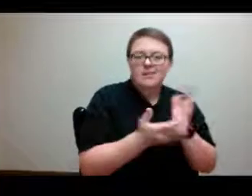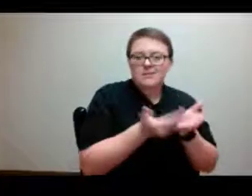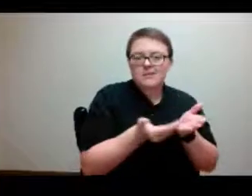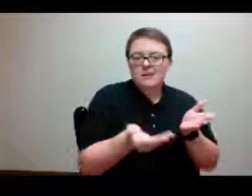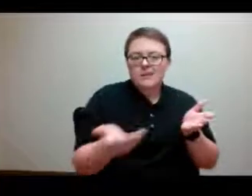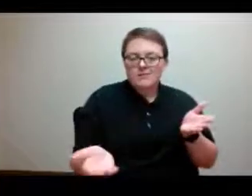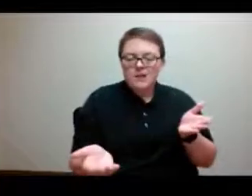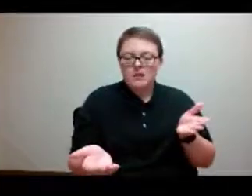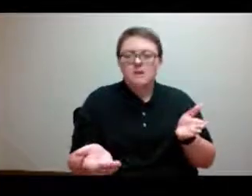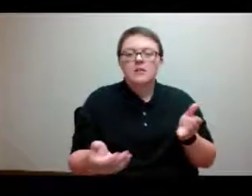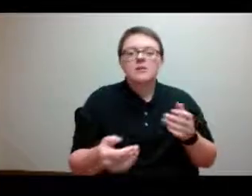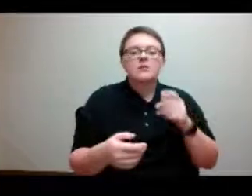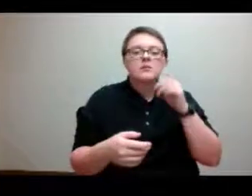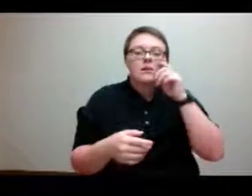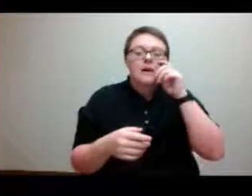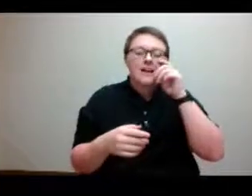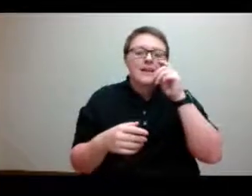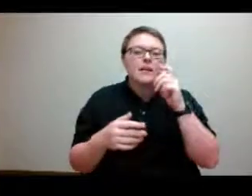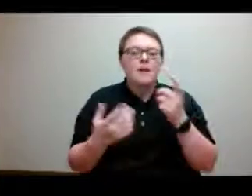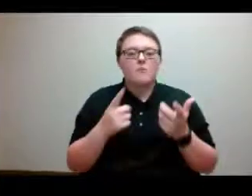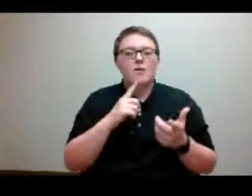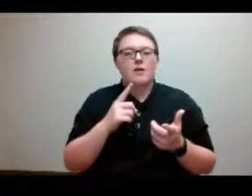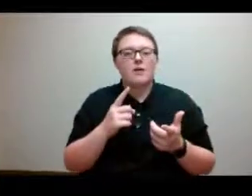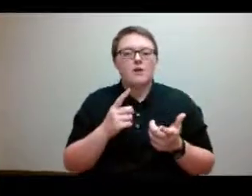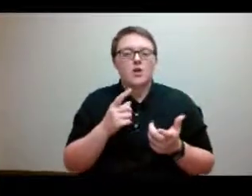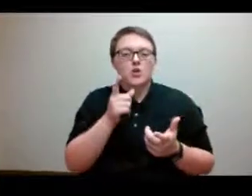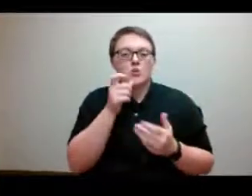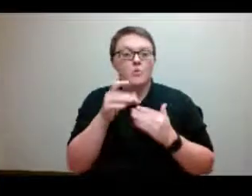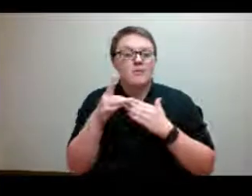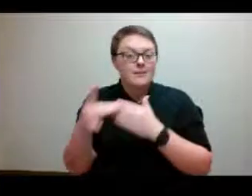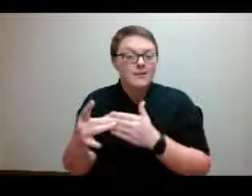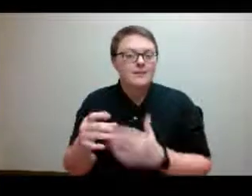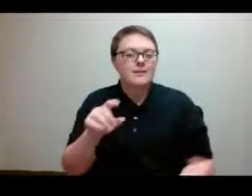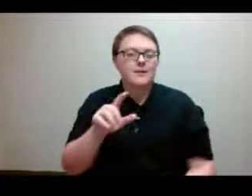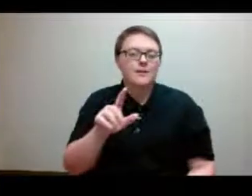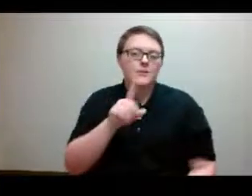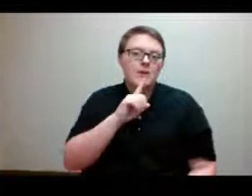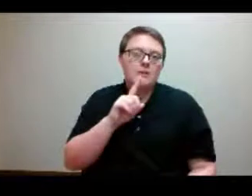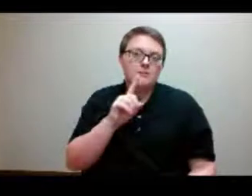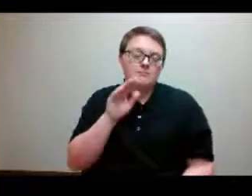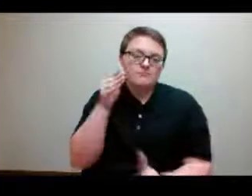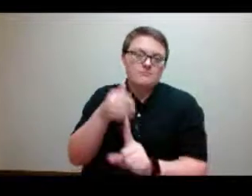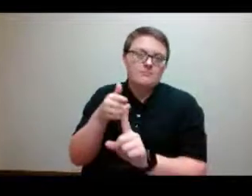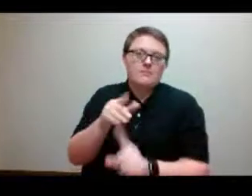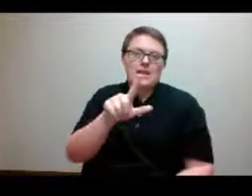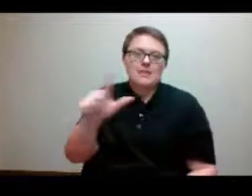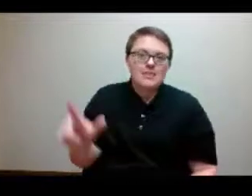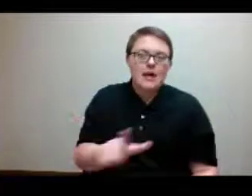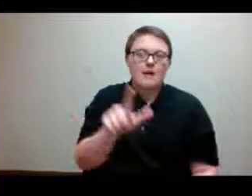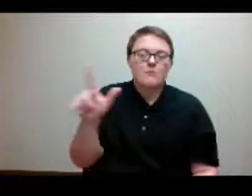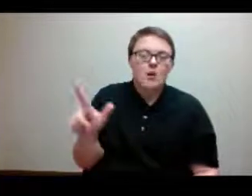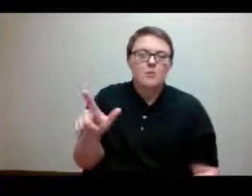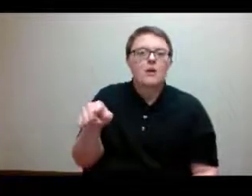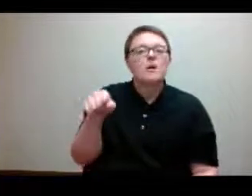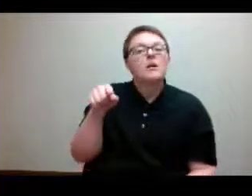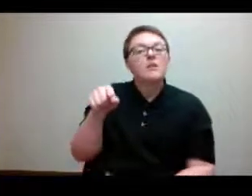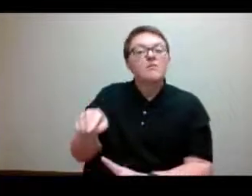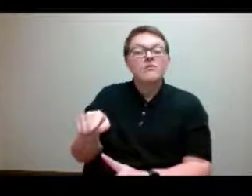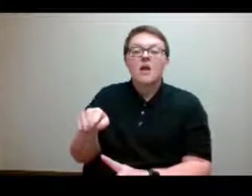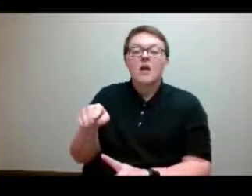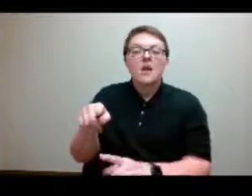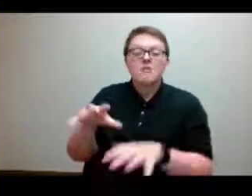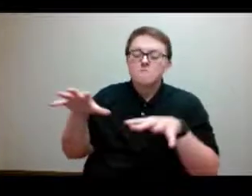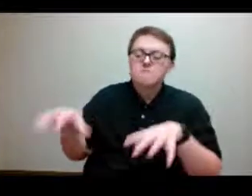scenes, the library folks have just done a phenomenal job. They stepped up and they stepped into the role of checking out